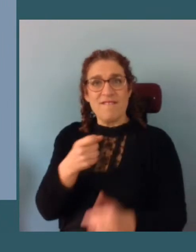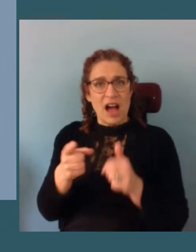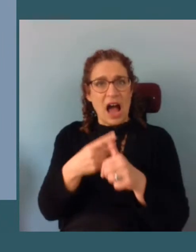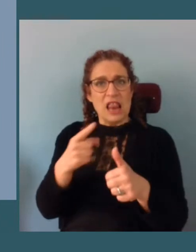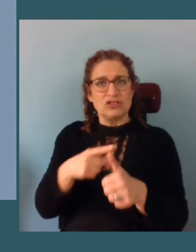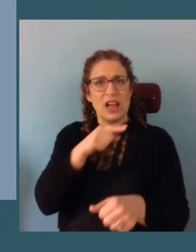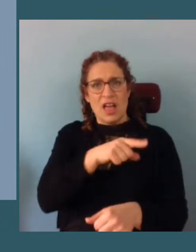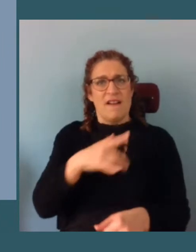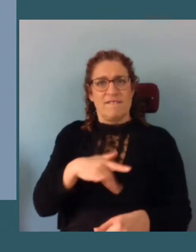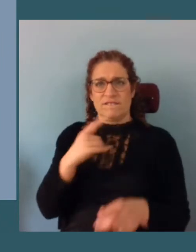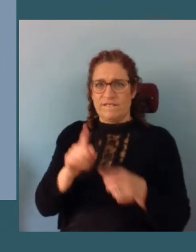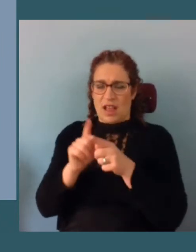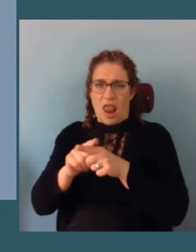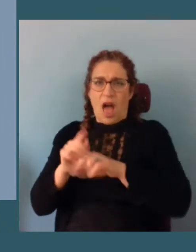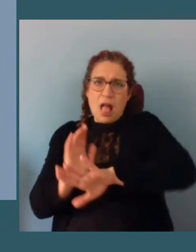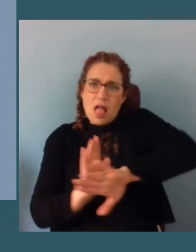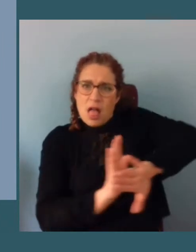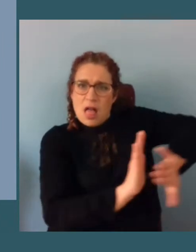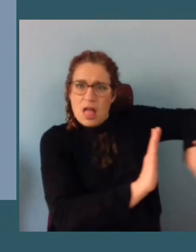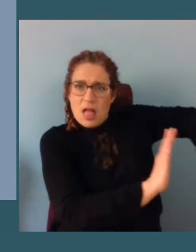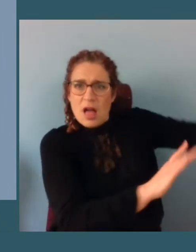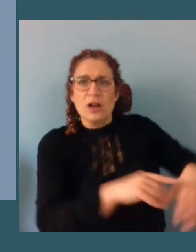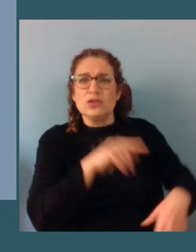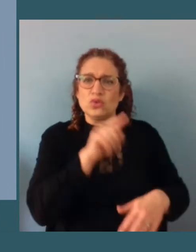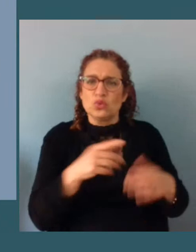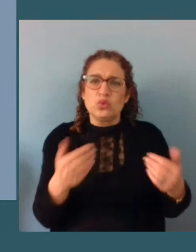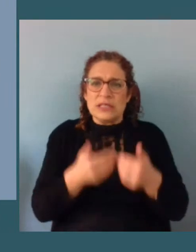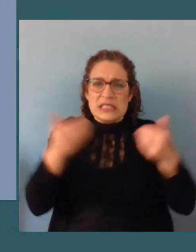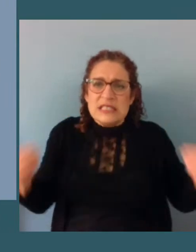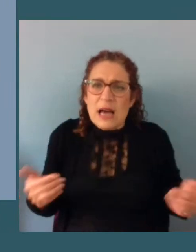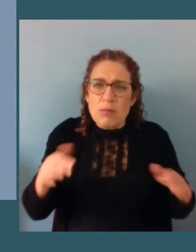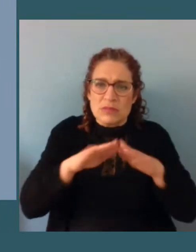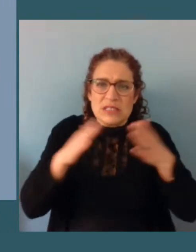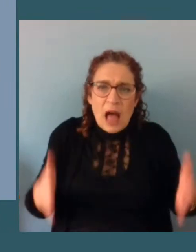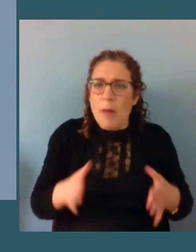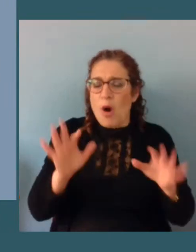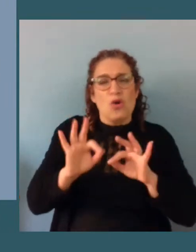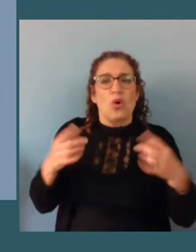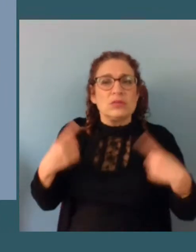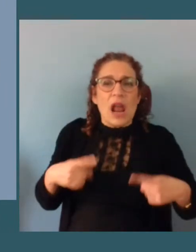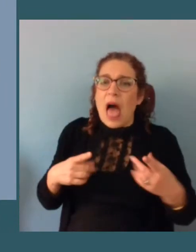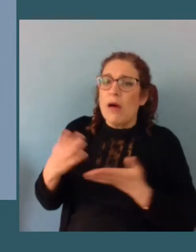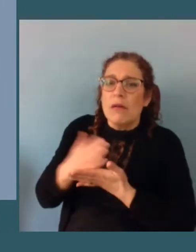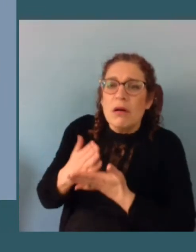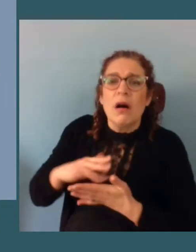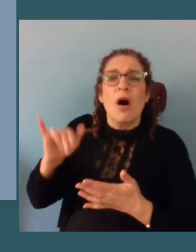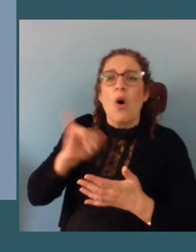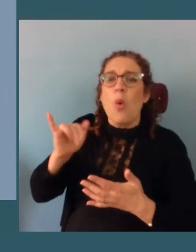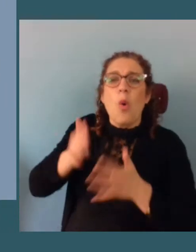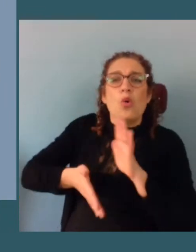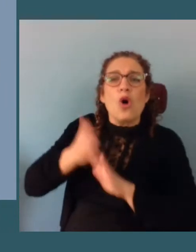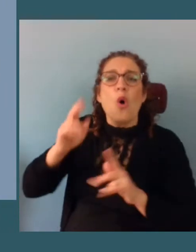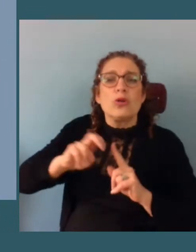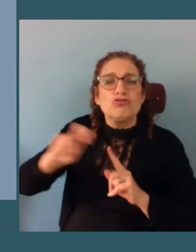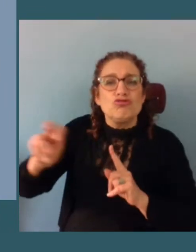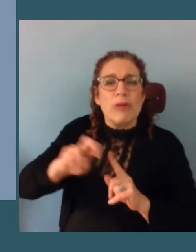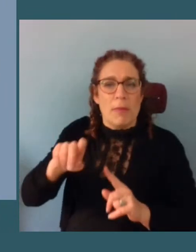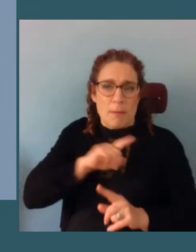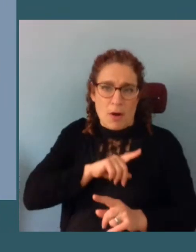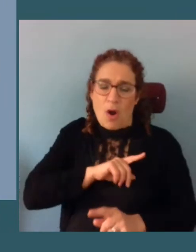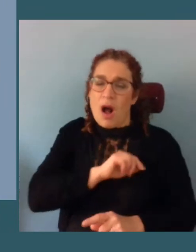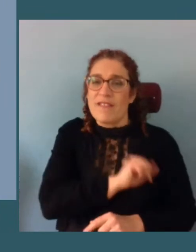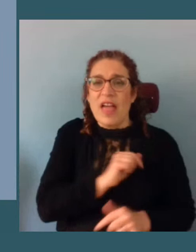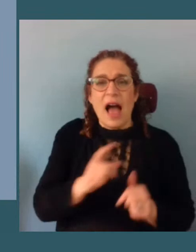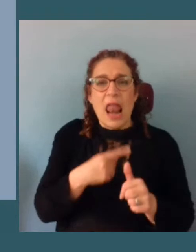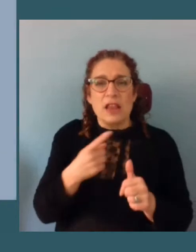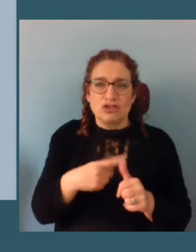pushed out and outcast onto separate tables or excluded from trips and things because of their allergic disease.